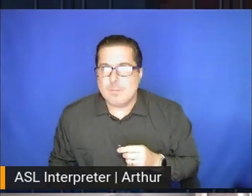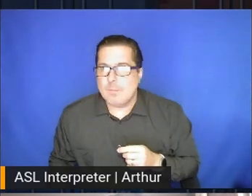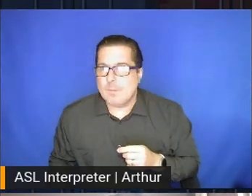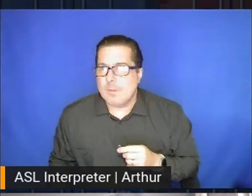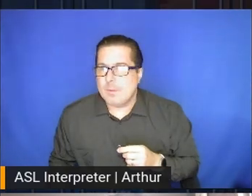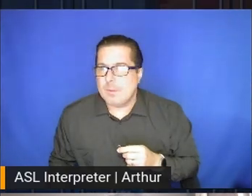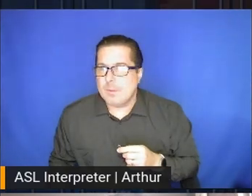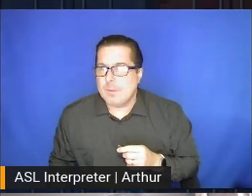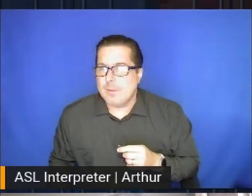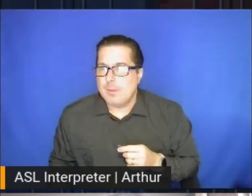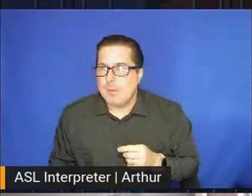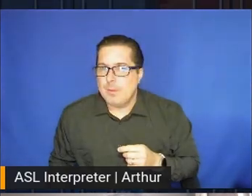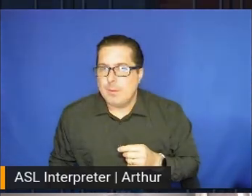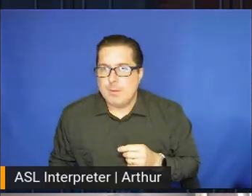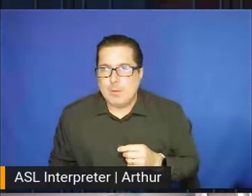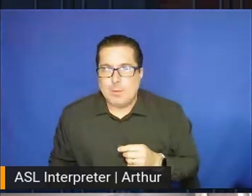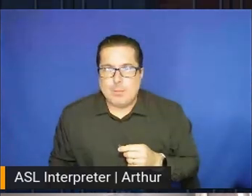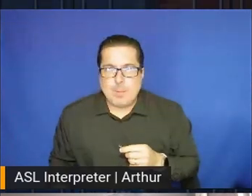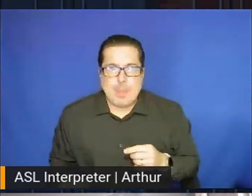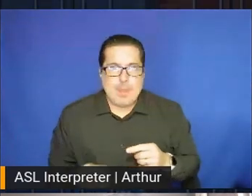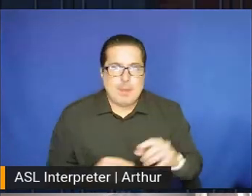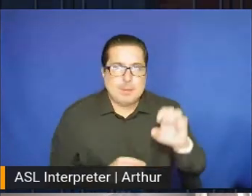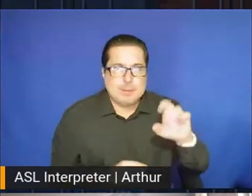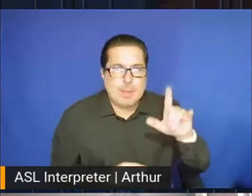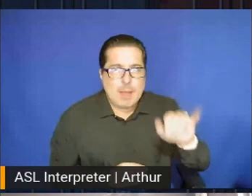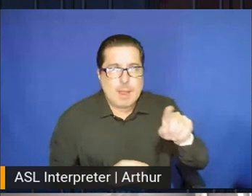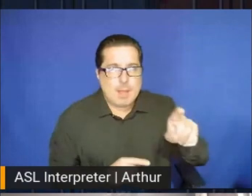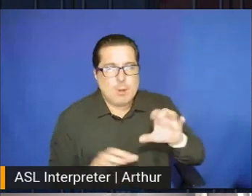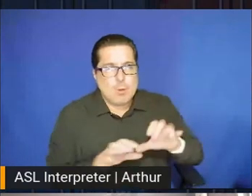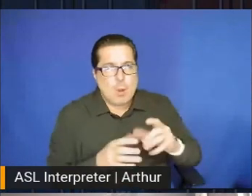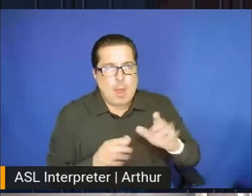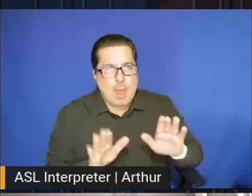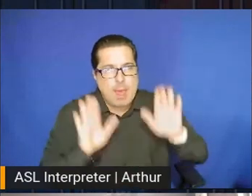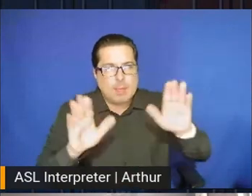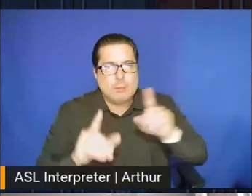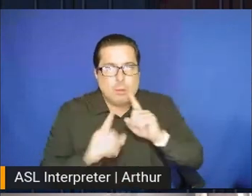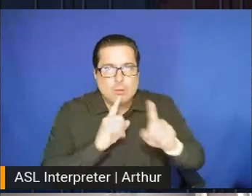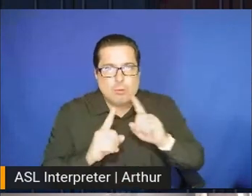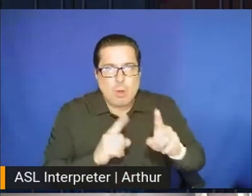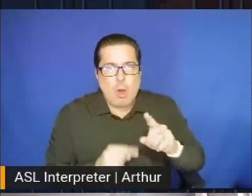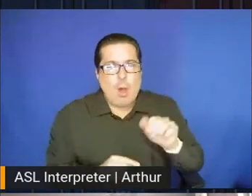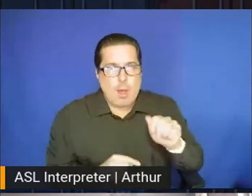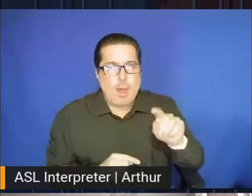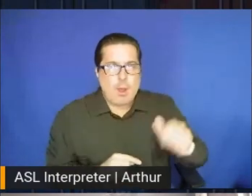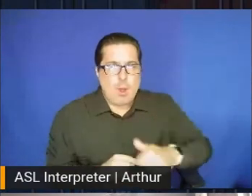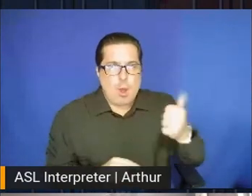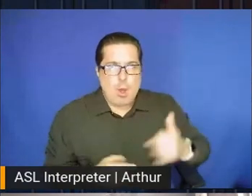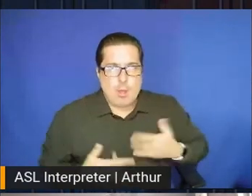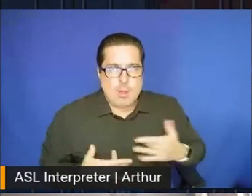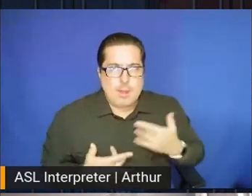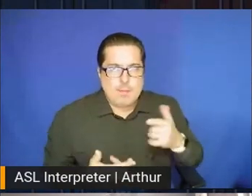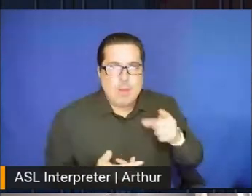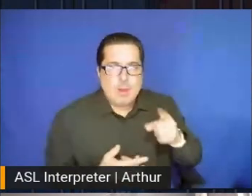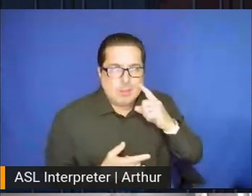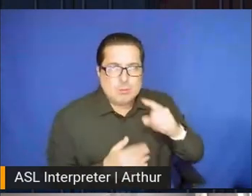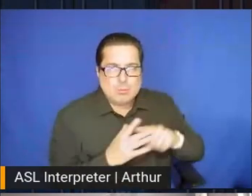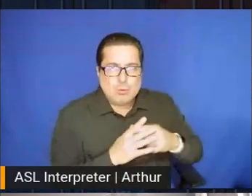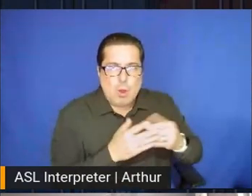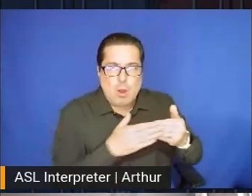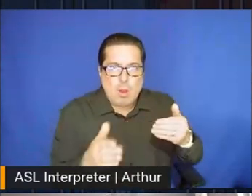Ellie doing an excellent talk at reInvent, which was published around February